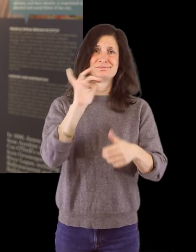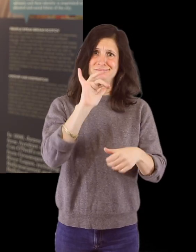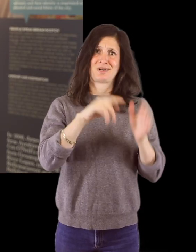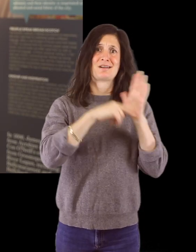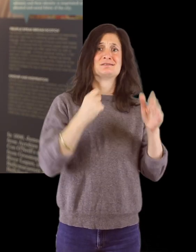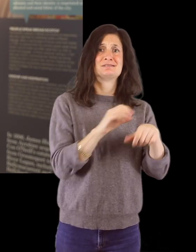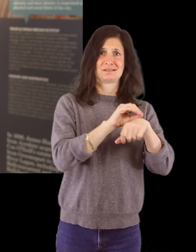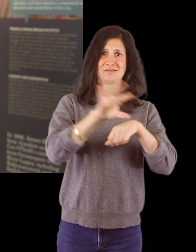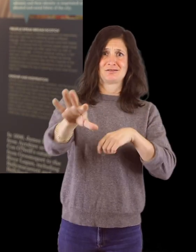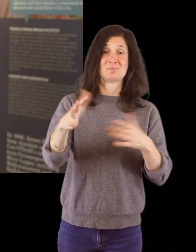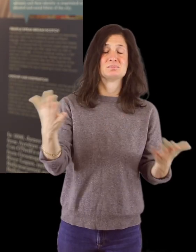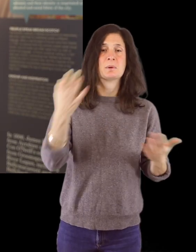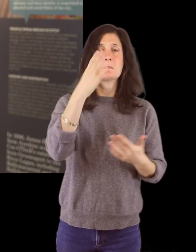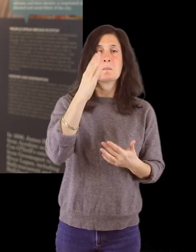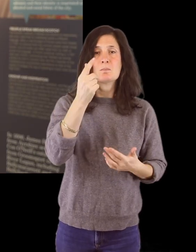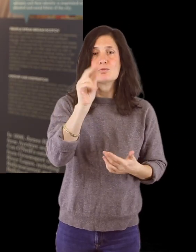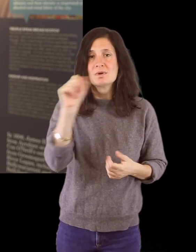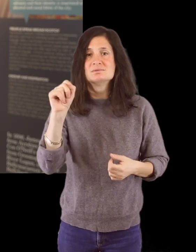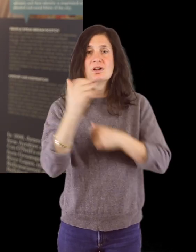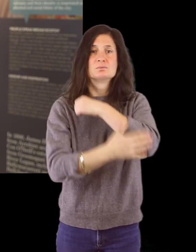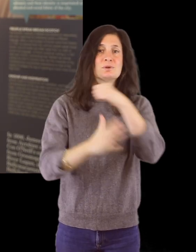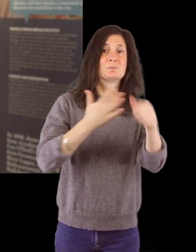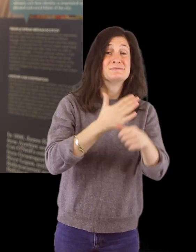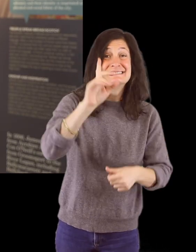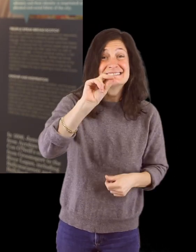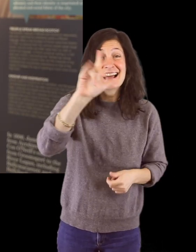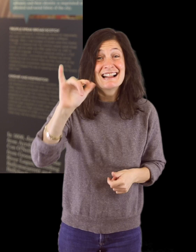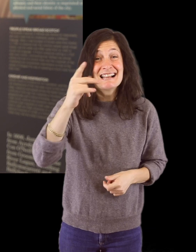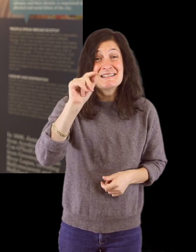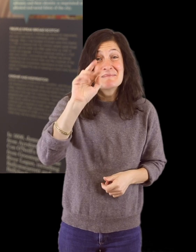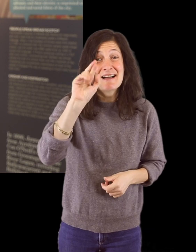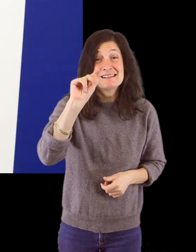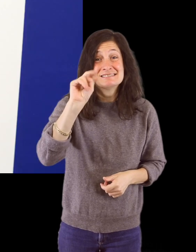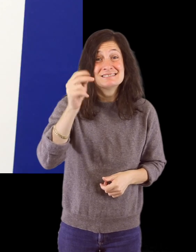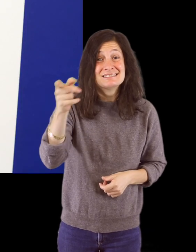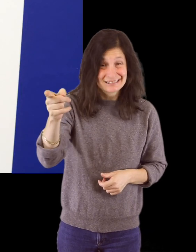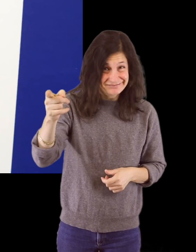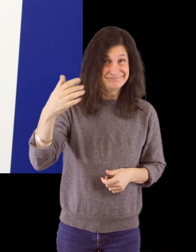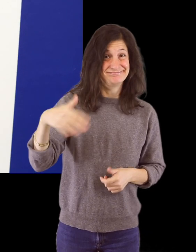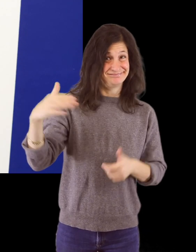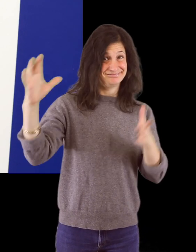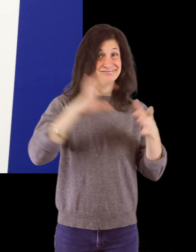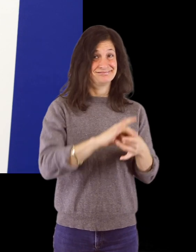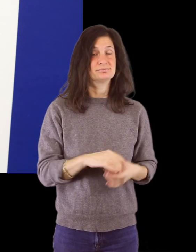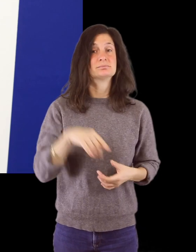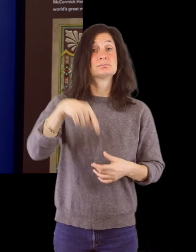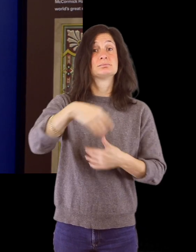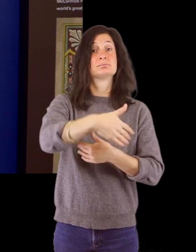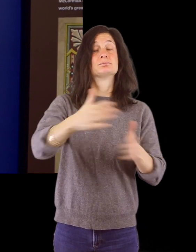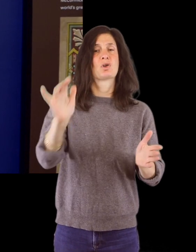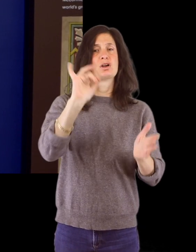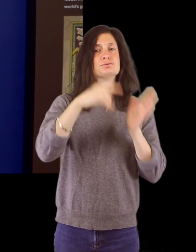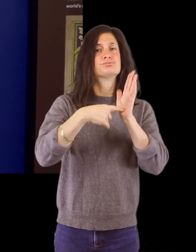John Steinbeck, or influencing American music from the likes of bluegrass and country and even Dolly